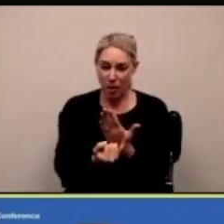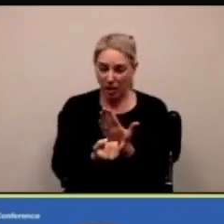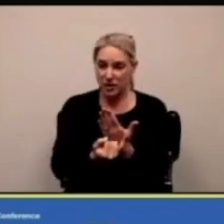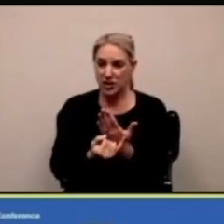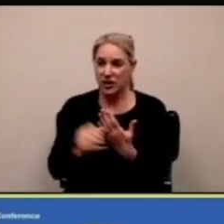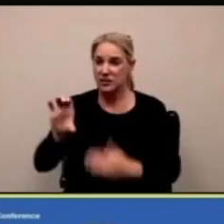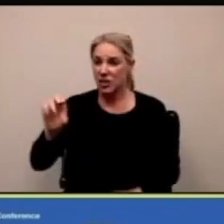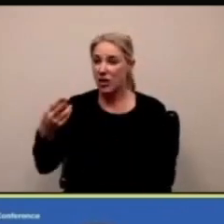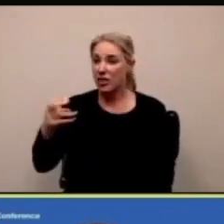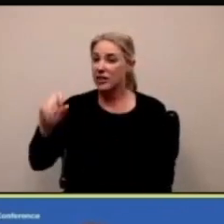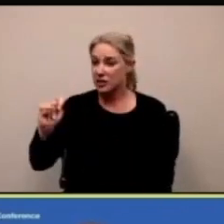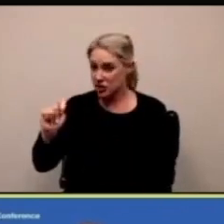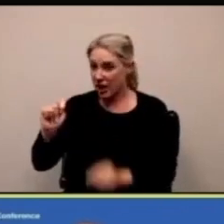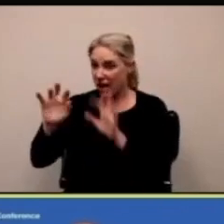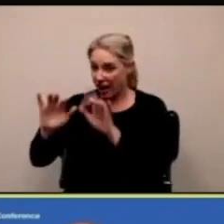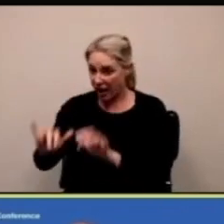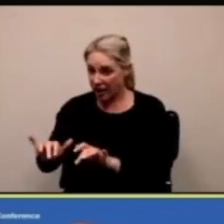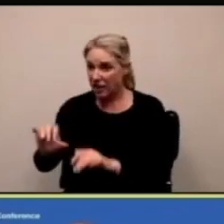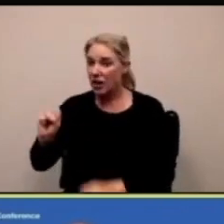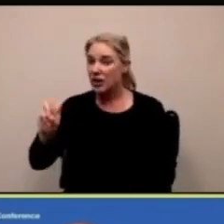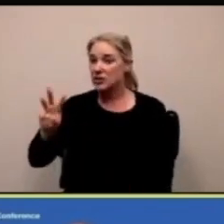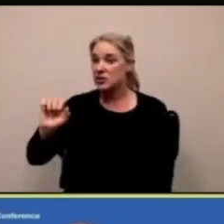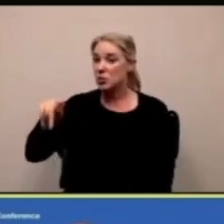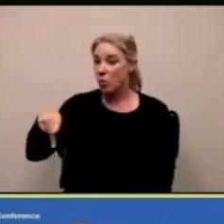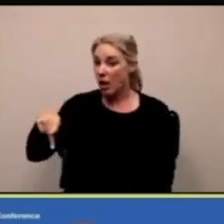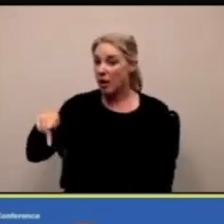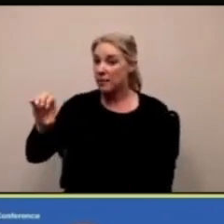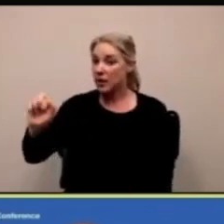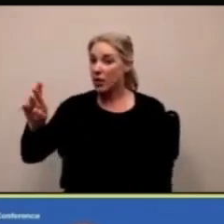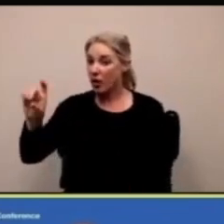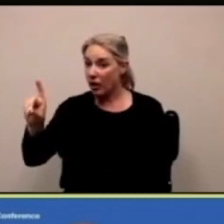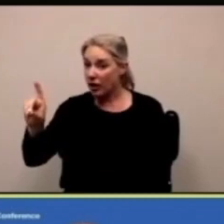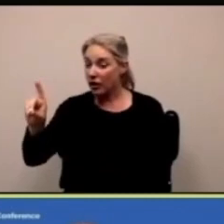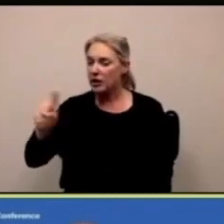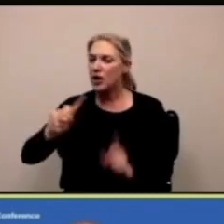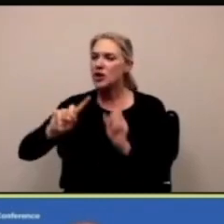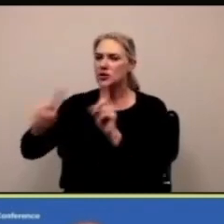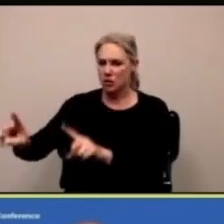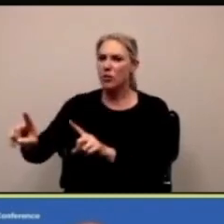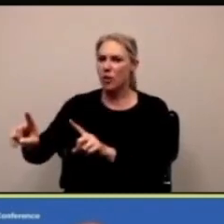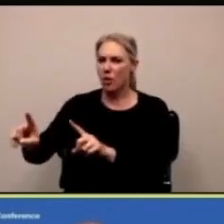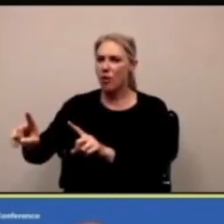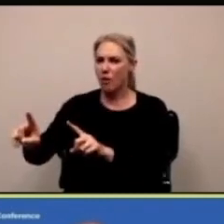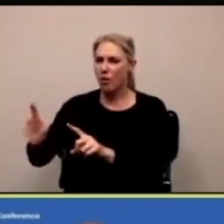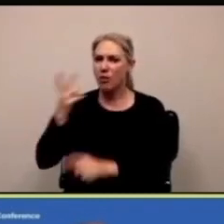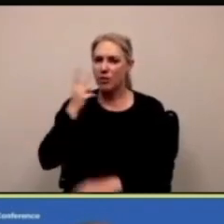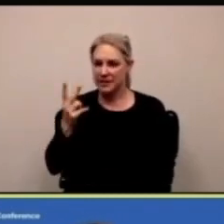on Swap Card. So definitely go in there and try some of the